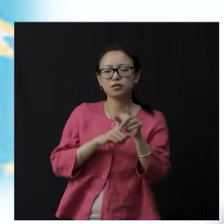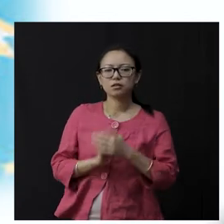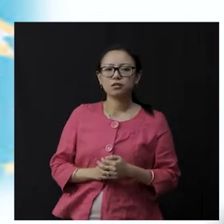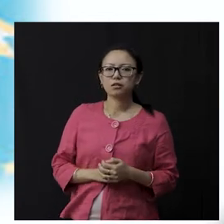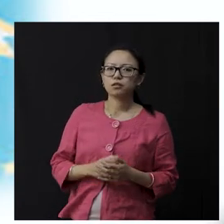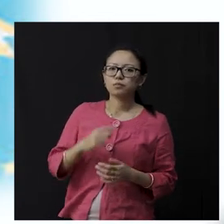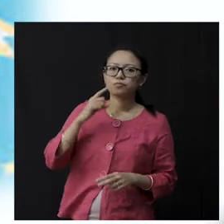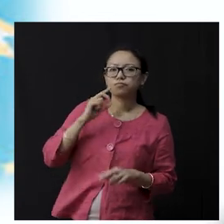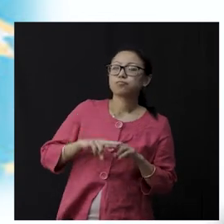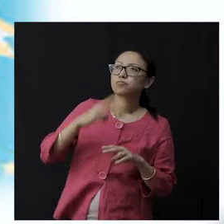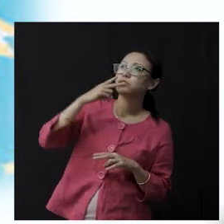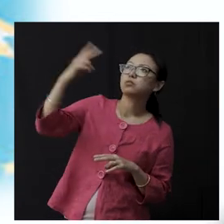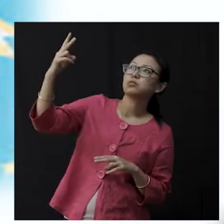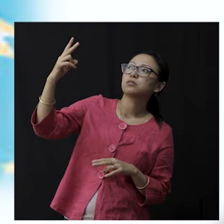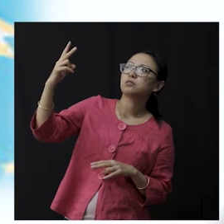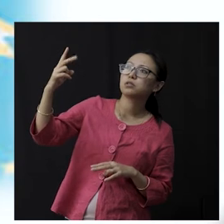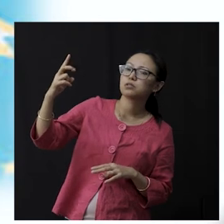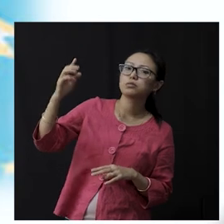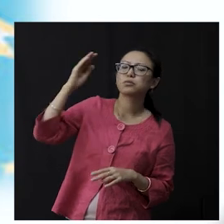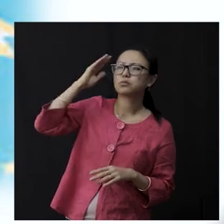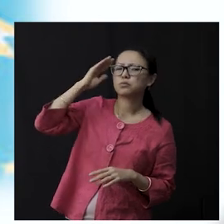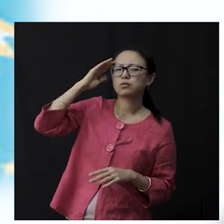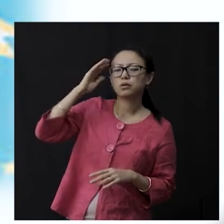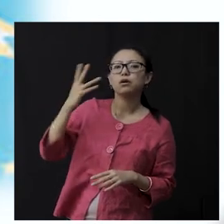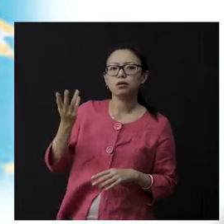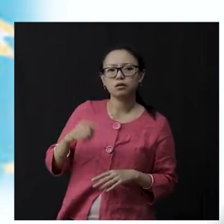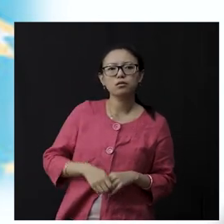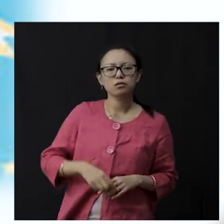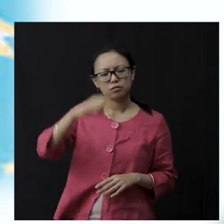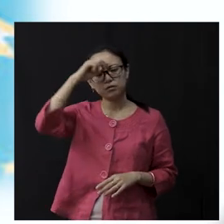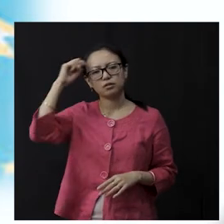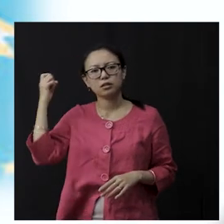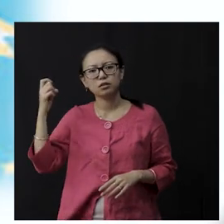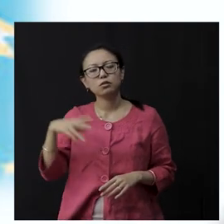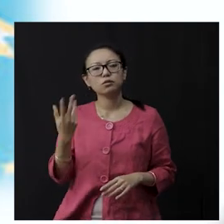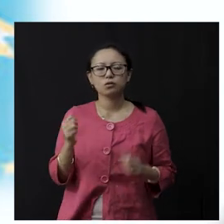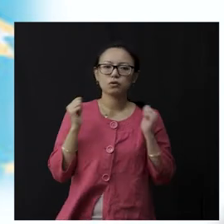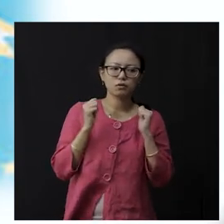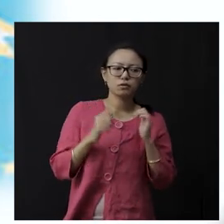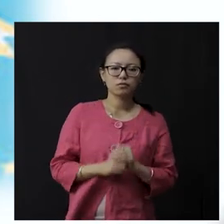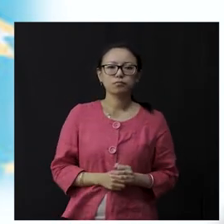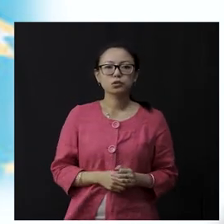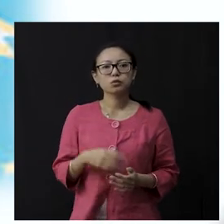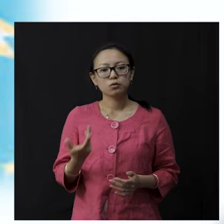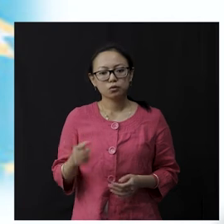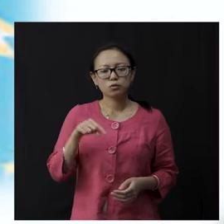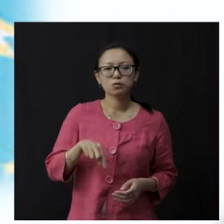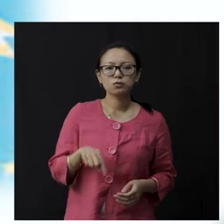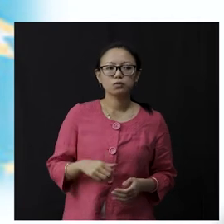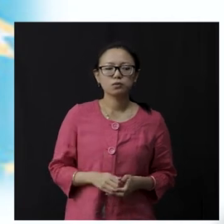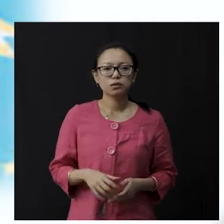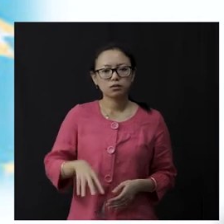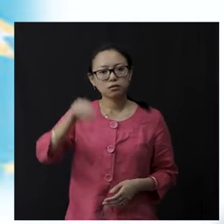know whether it is sunny, whether it is day or night, right? So children, today, we're going to learn about the